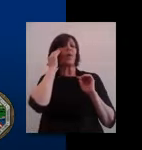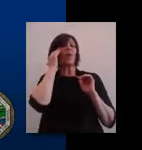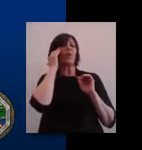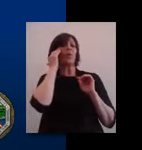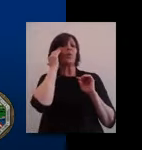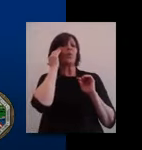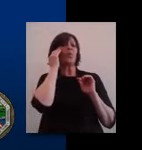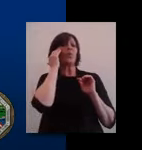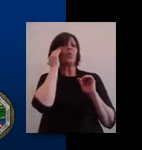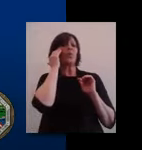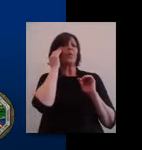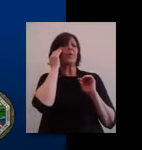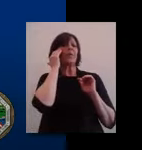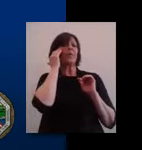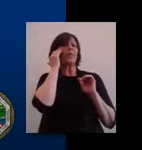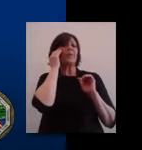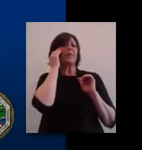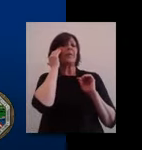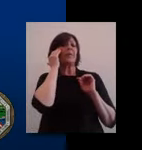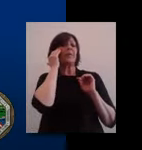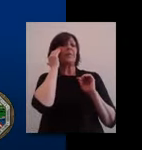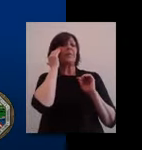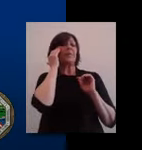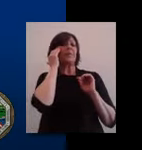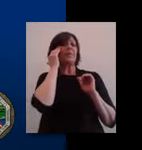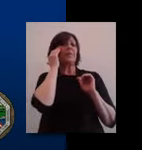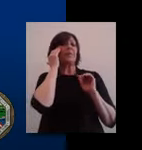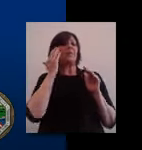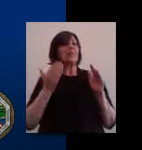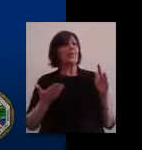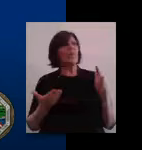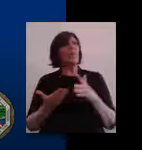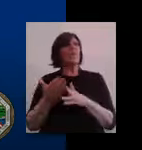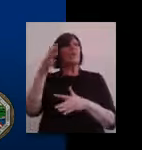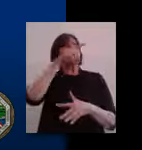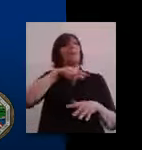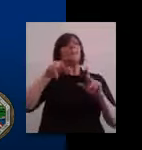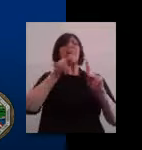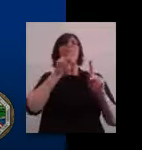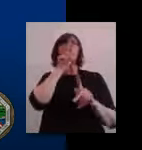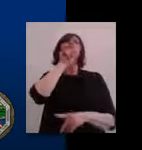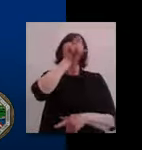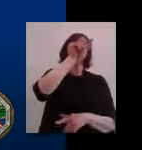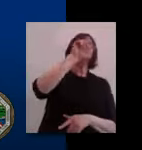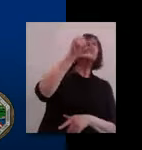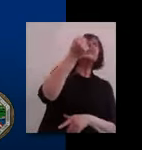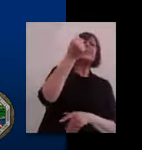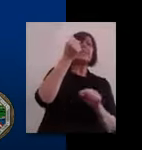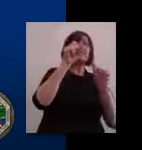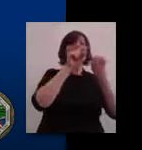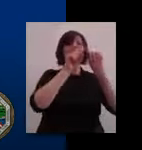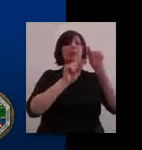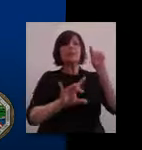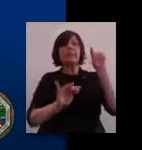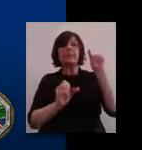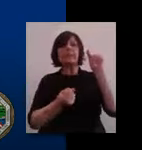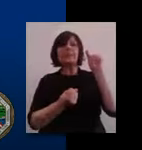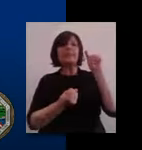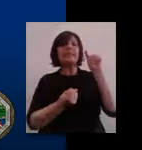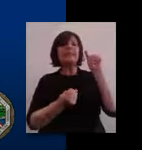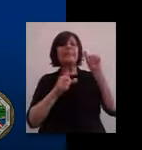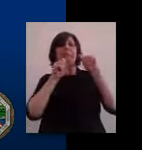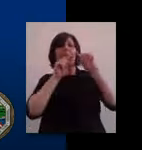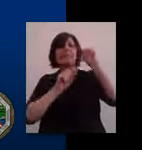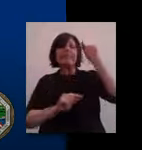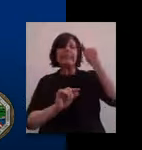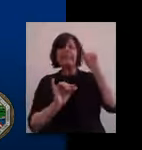that throughout the adult period, people in their 20s through people in their 80s, there's similar